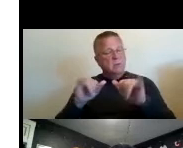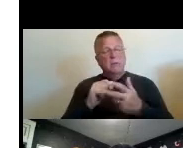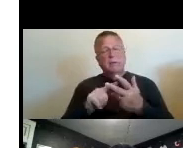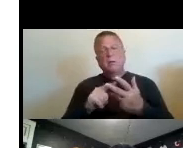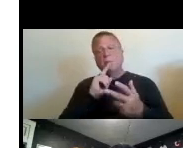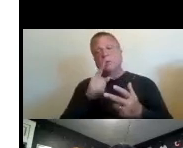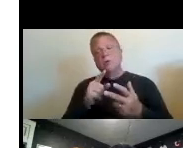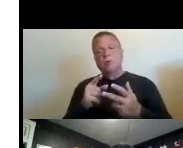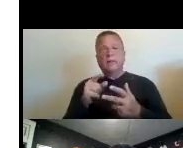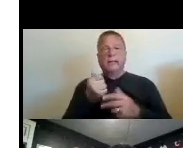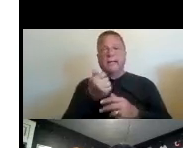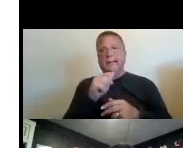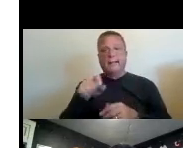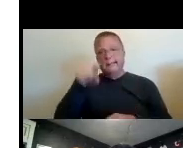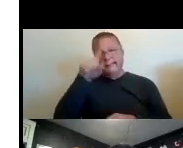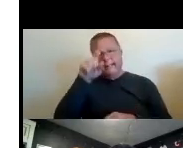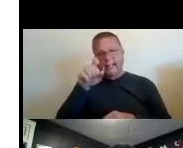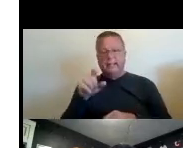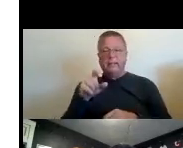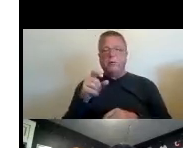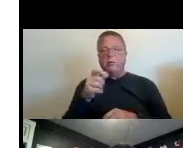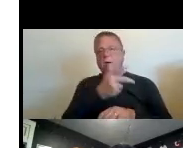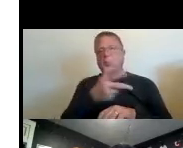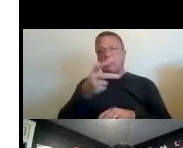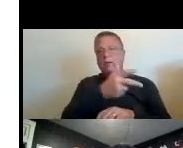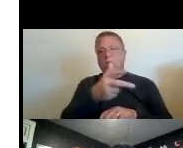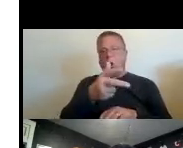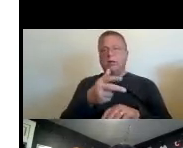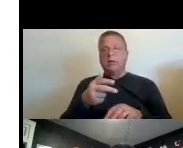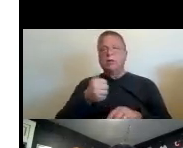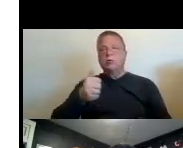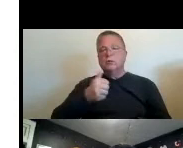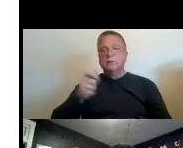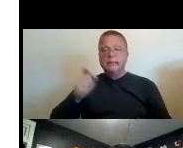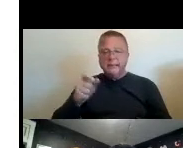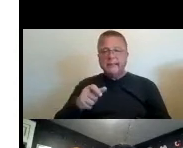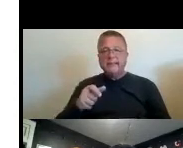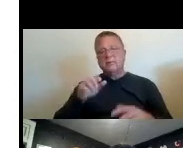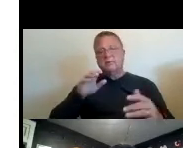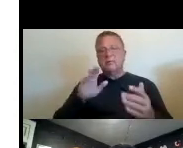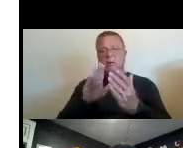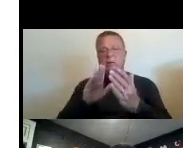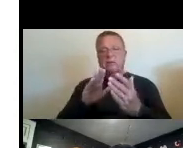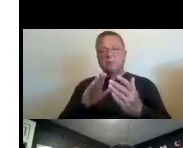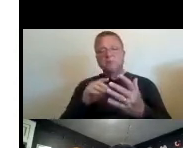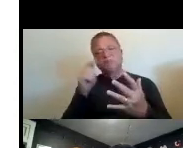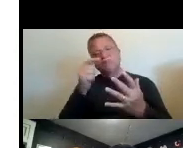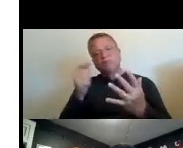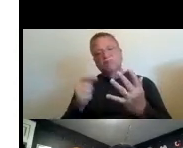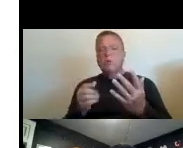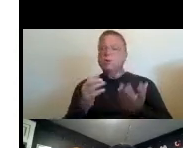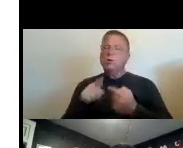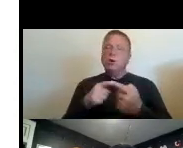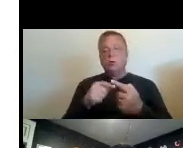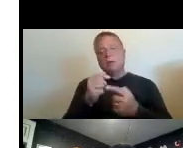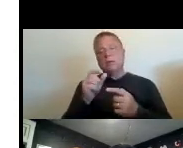sort of Giant Eagle parking lot transportation needs are addressed. We were able to speak with a small